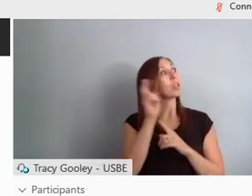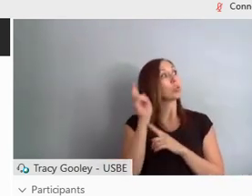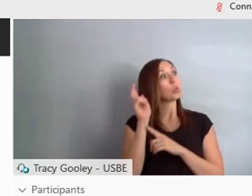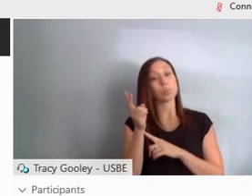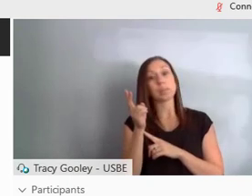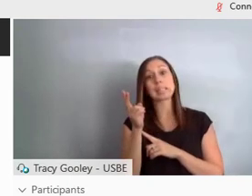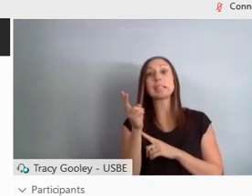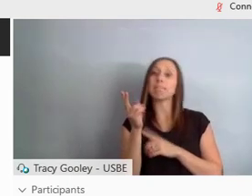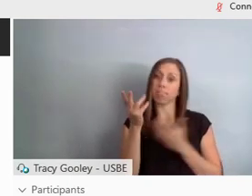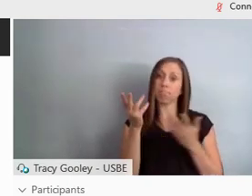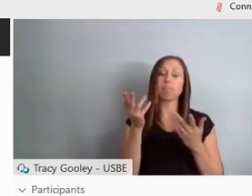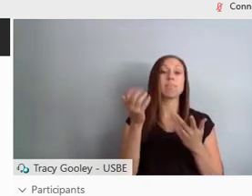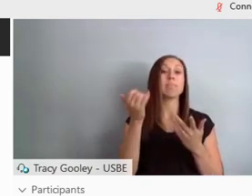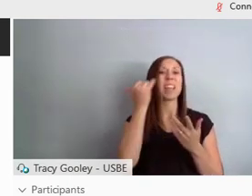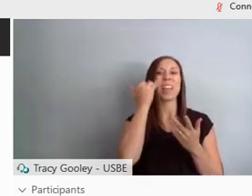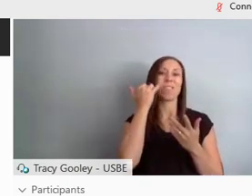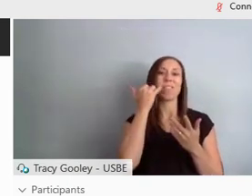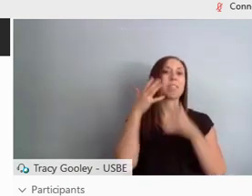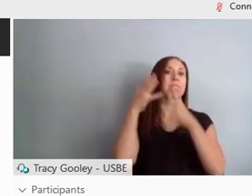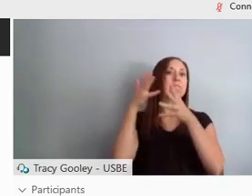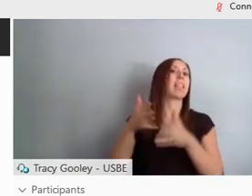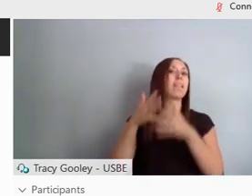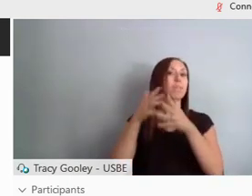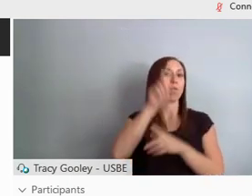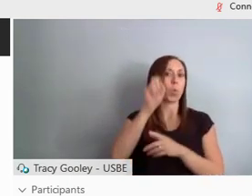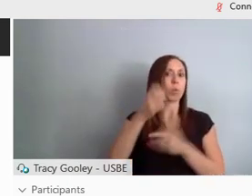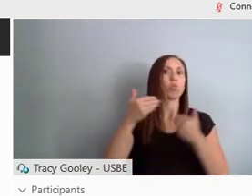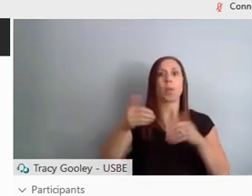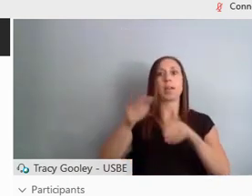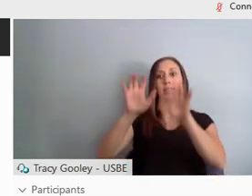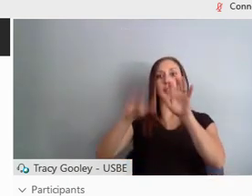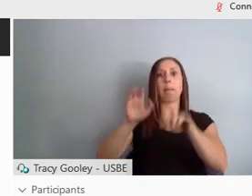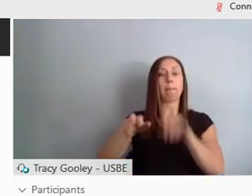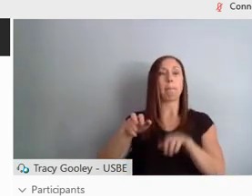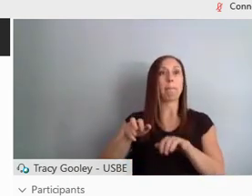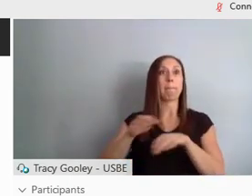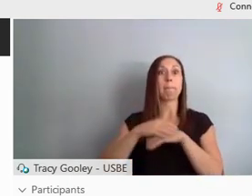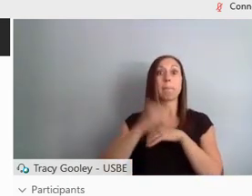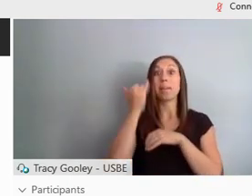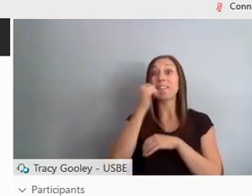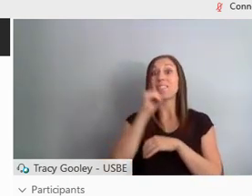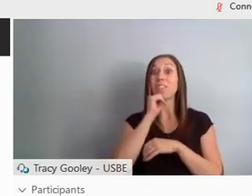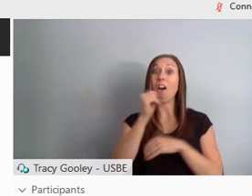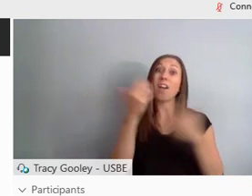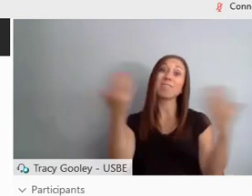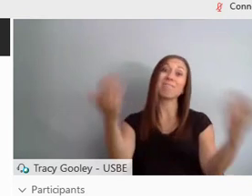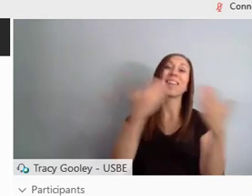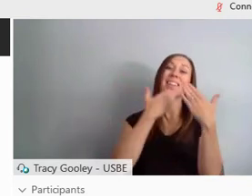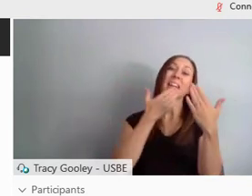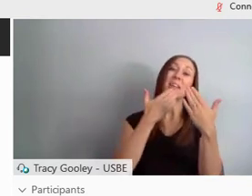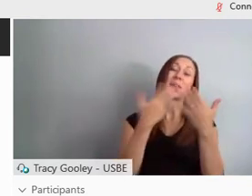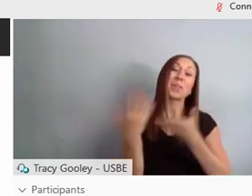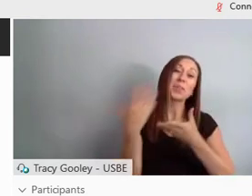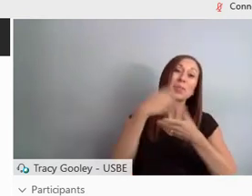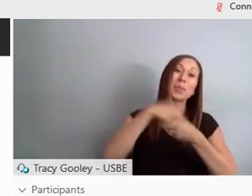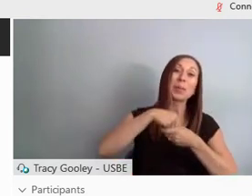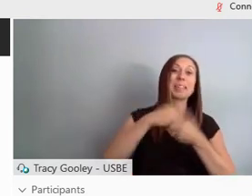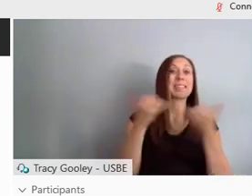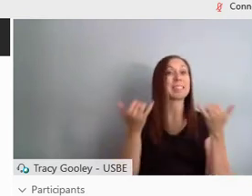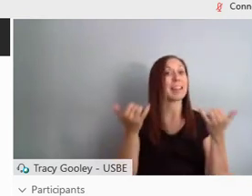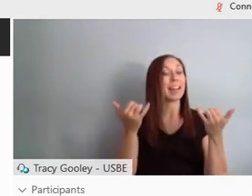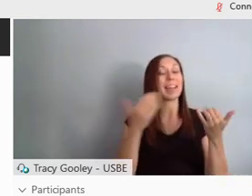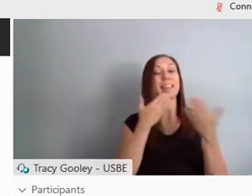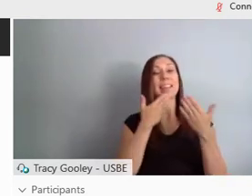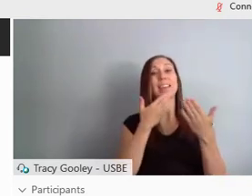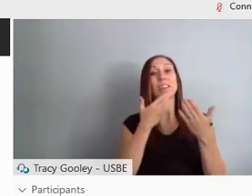or two. If there's any outstanding questions, feel free to put them in the chat box. If not, thank you for participating